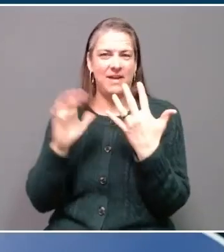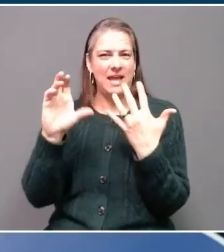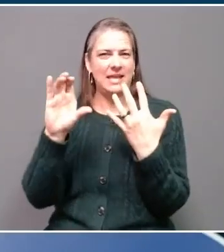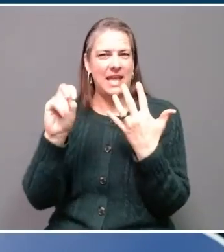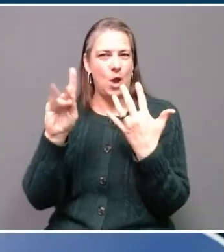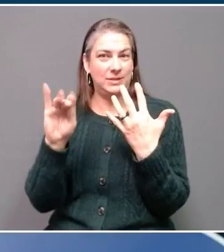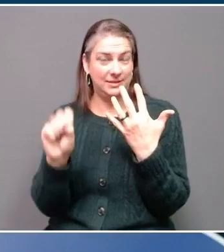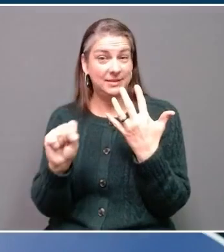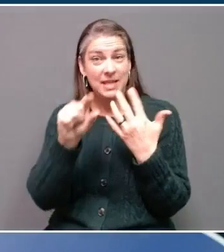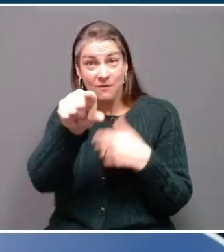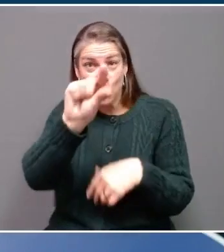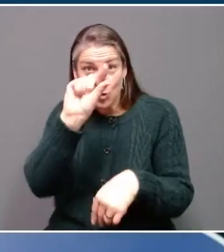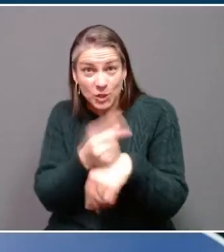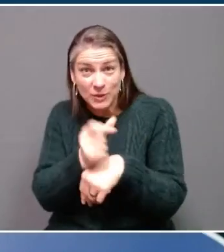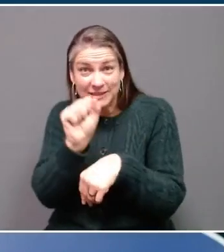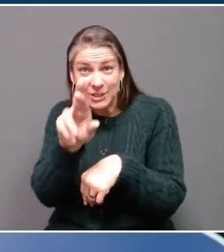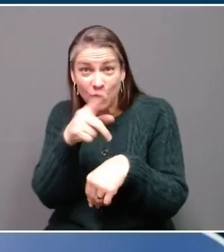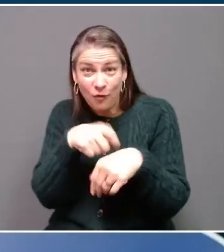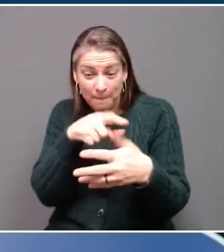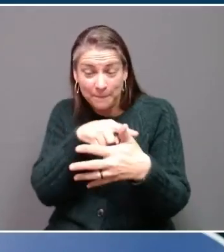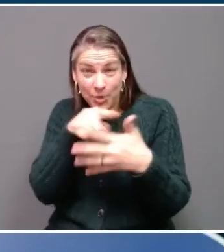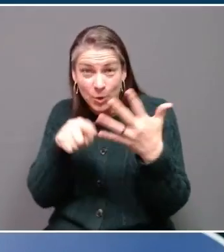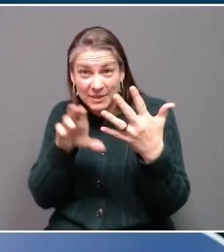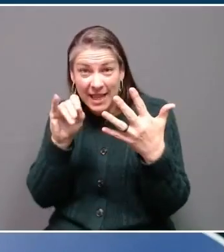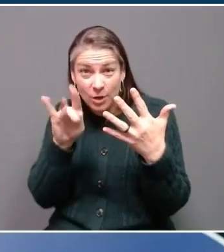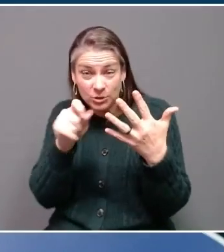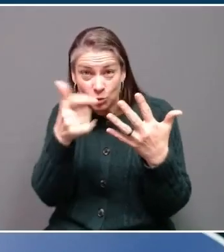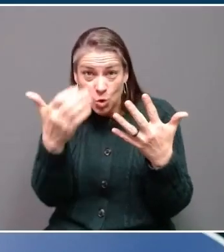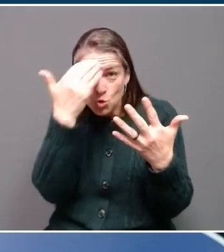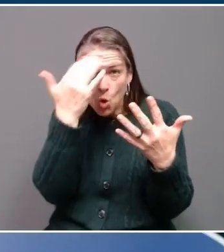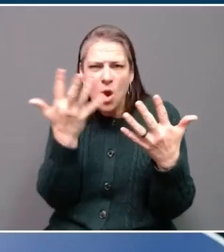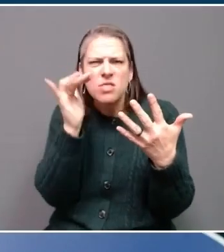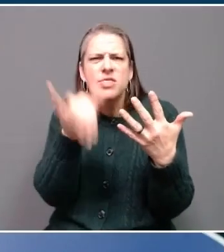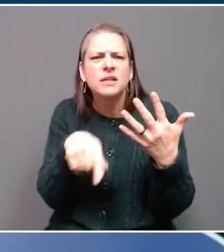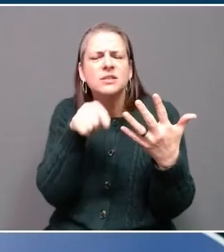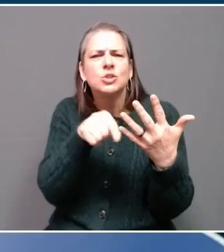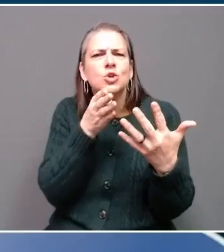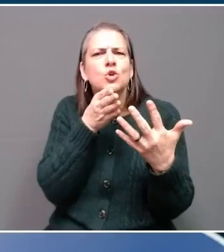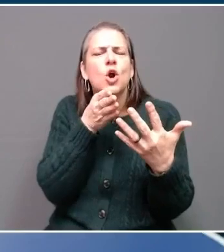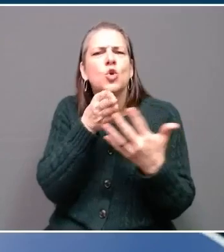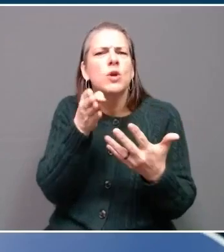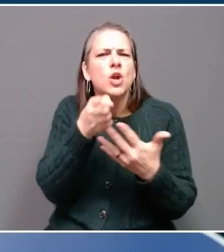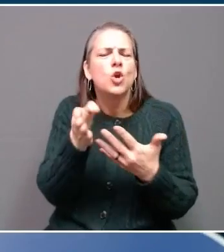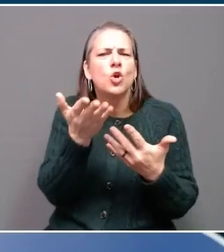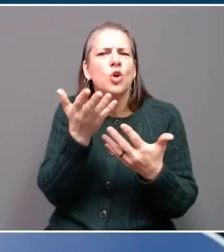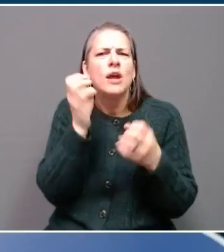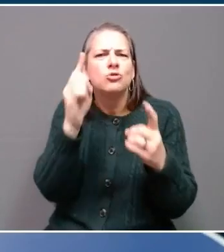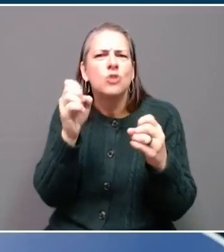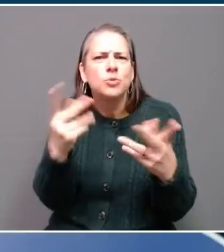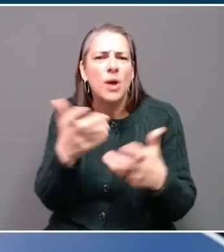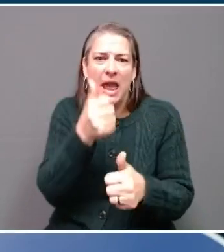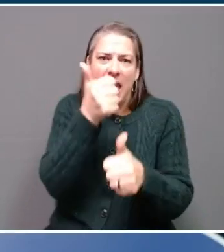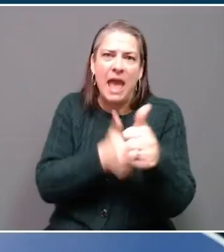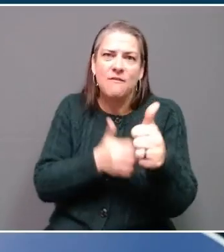Fayette, Franklin, Jefferson, Scott, or Shelby counties interested in learning more about the career and educational opportunities that Everybody Counts offers, or if you